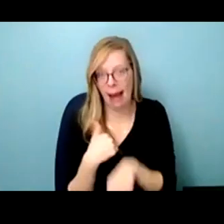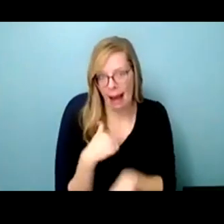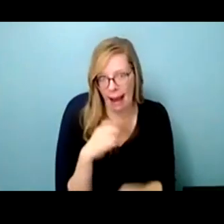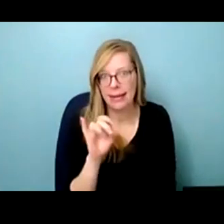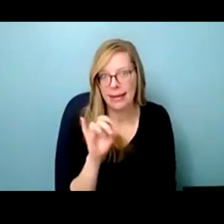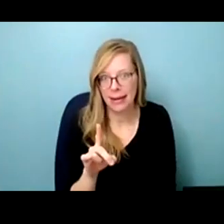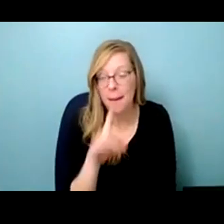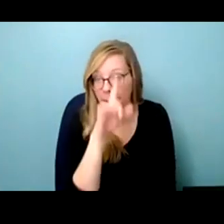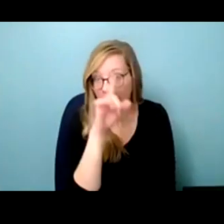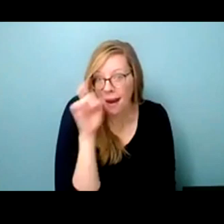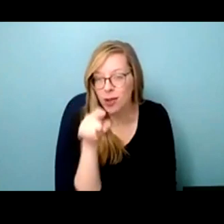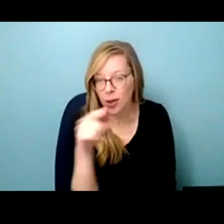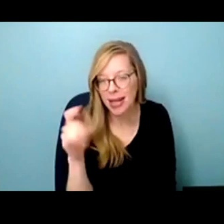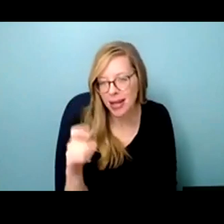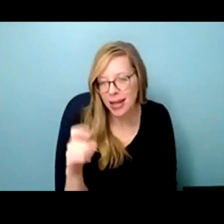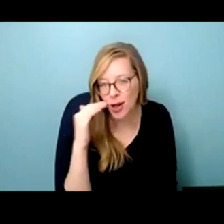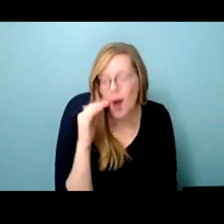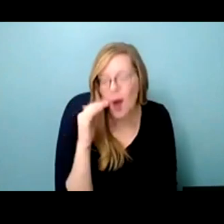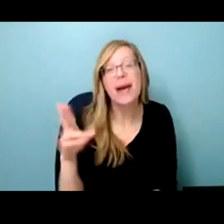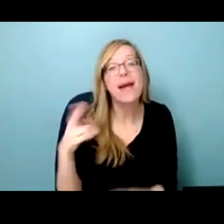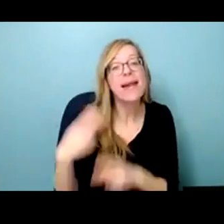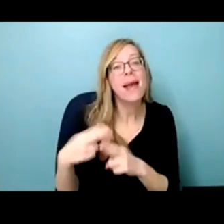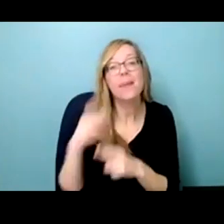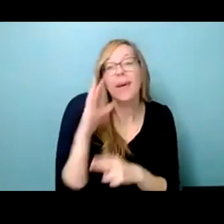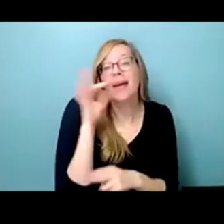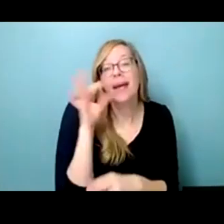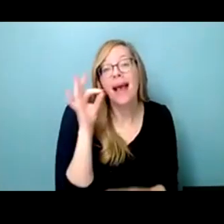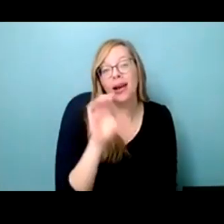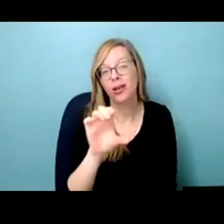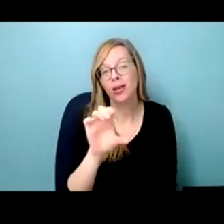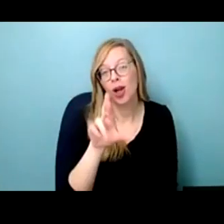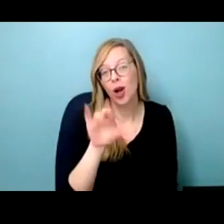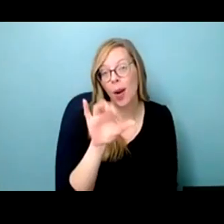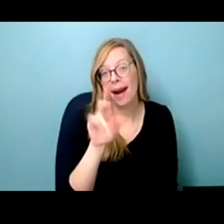Because you all need to know, her name is Cricket, and